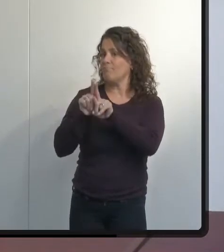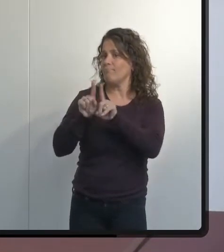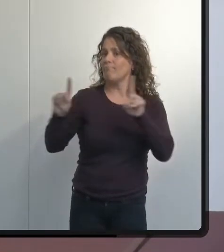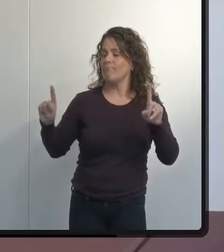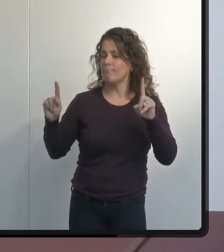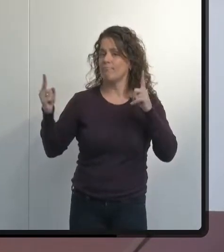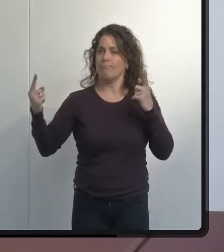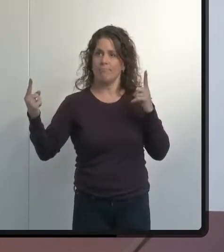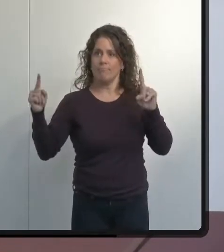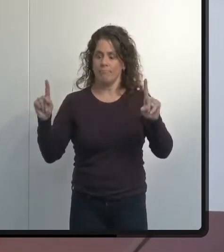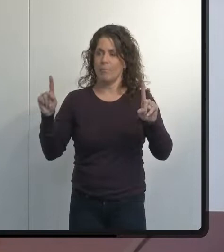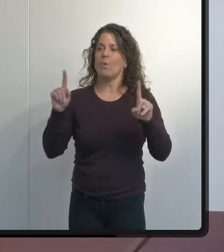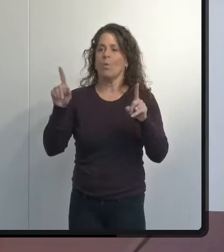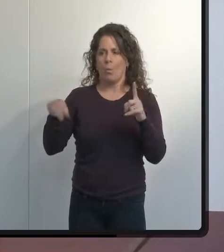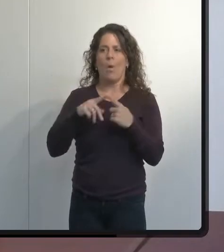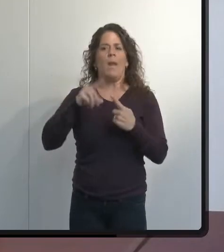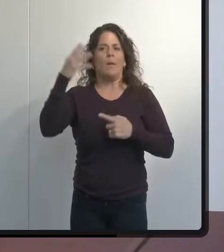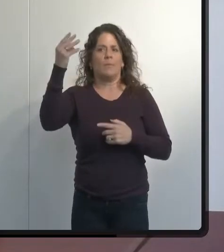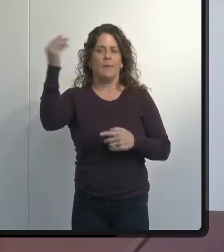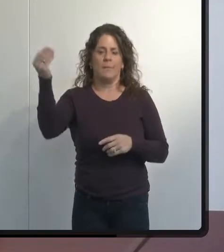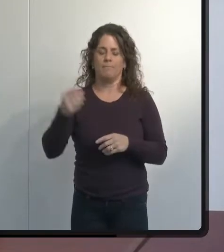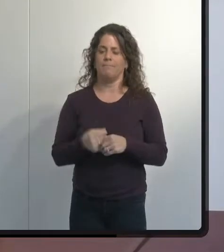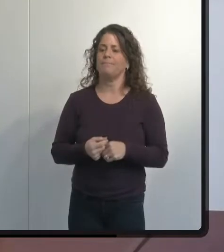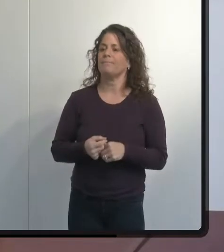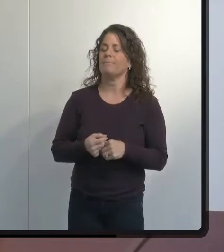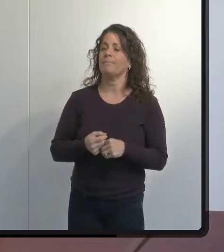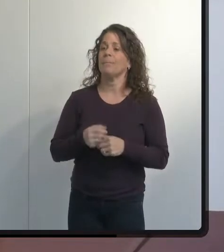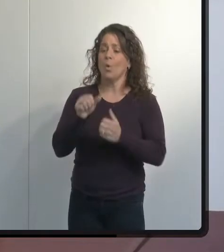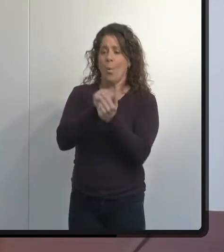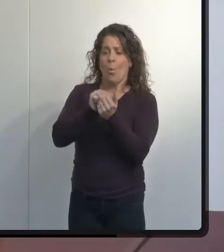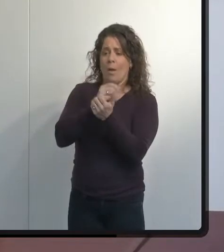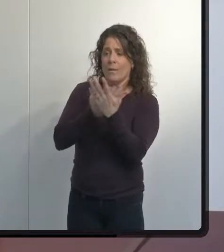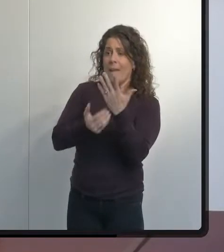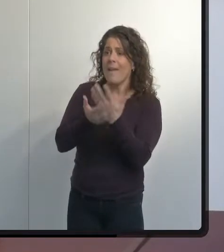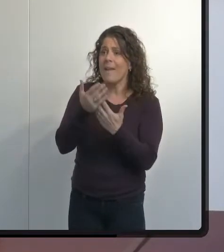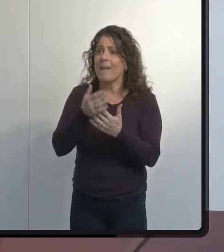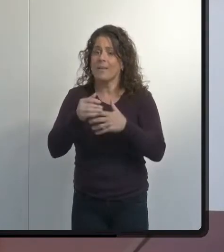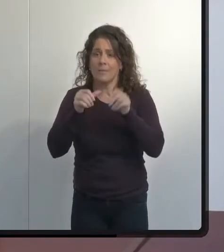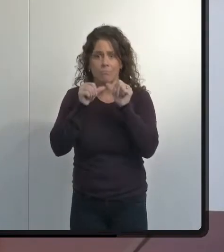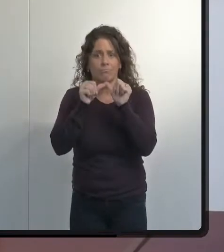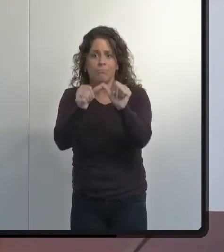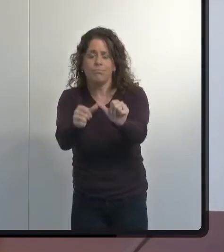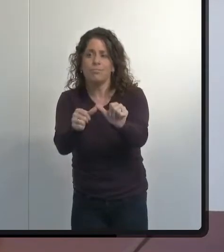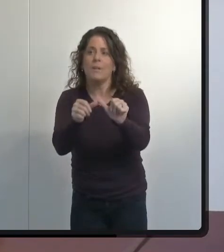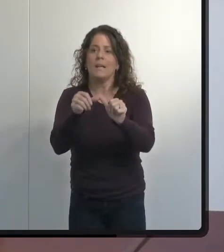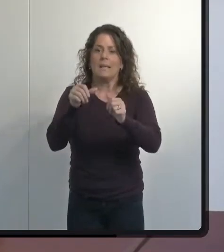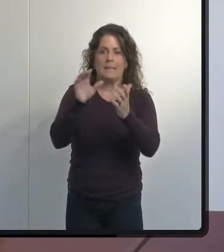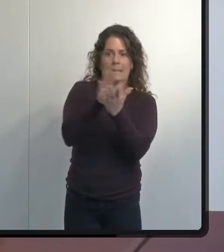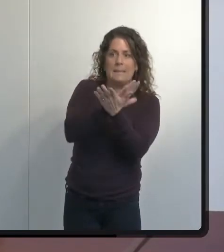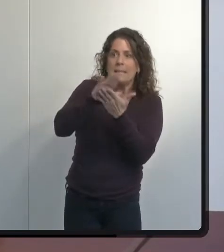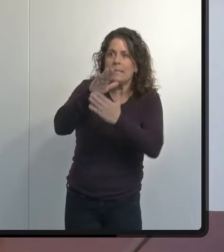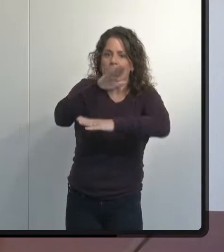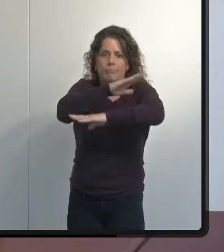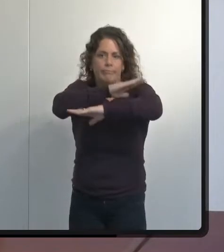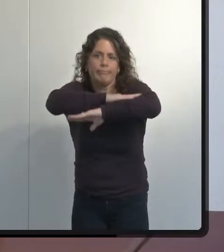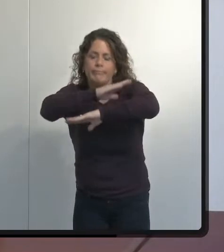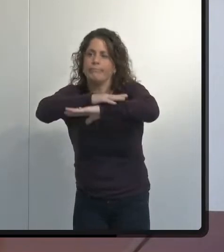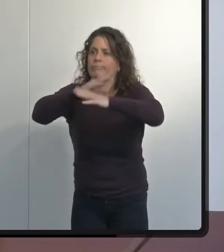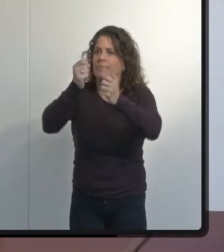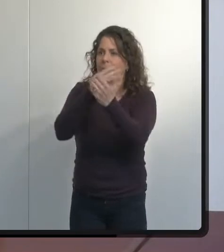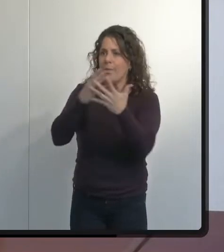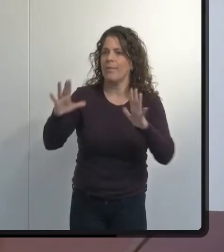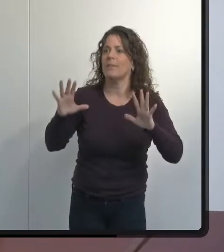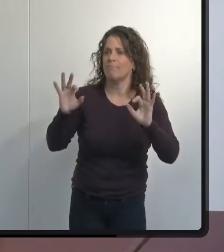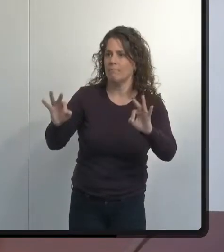or around others. Wash your hands regularly, don't touch your face, and disinfect surfaces. And if you feel sick,